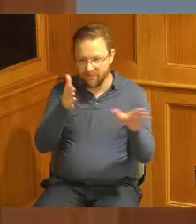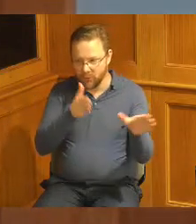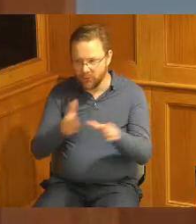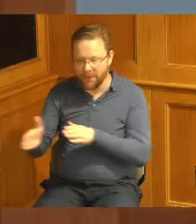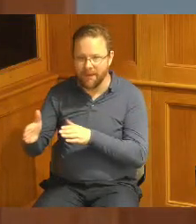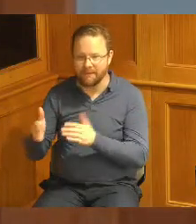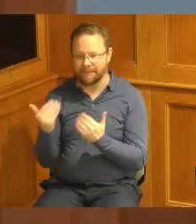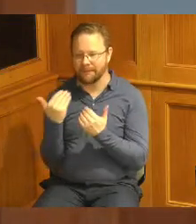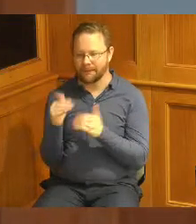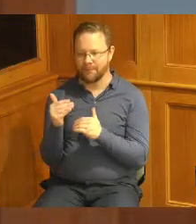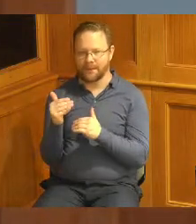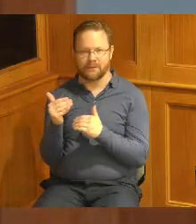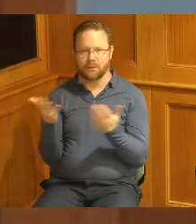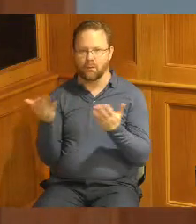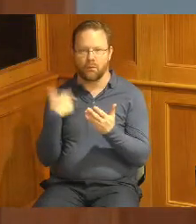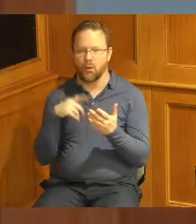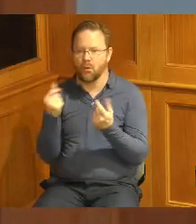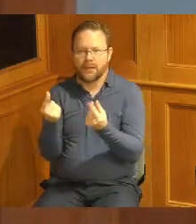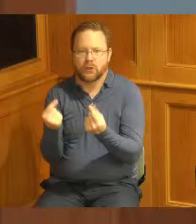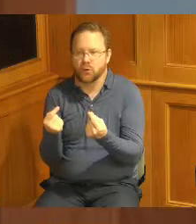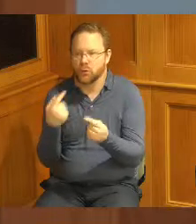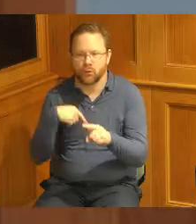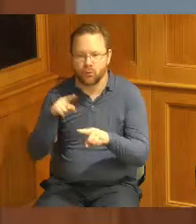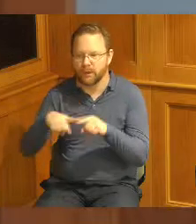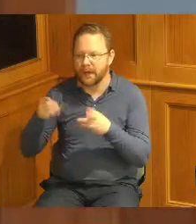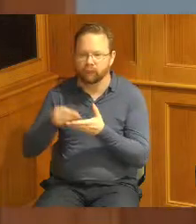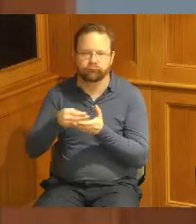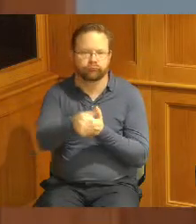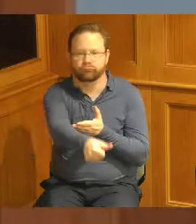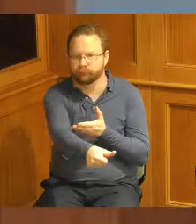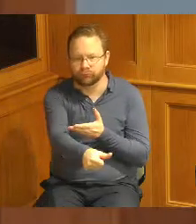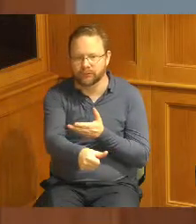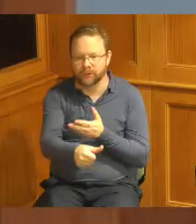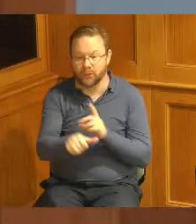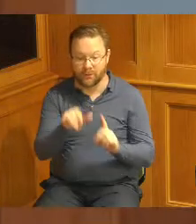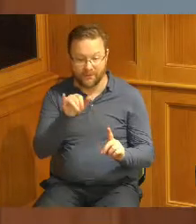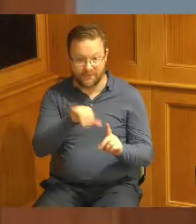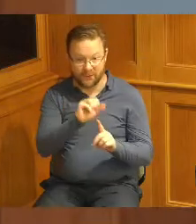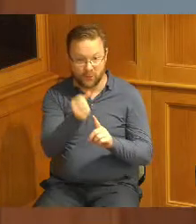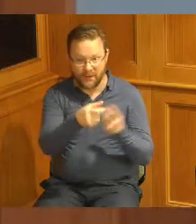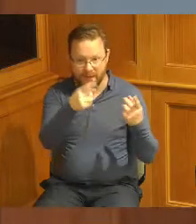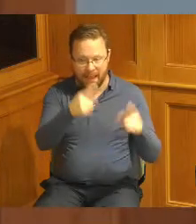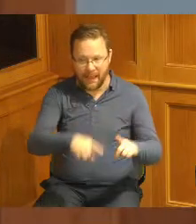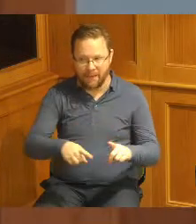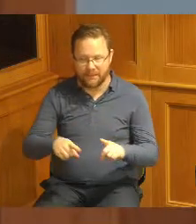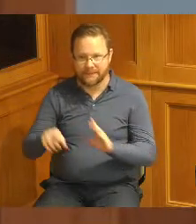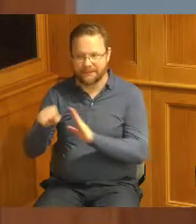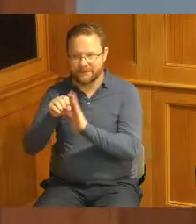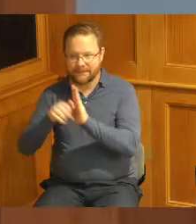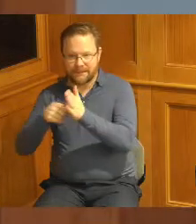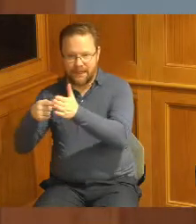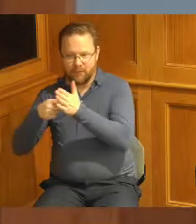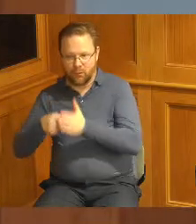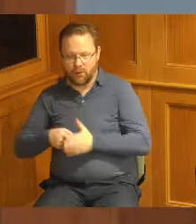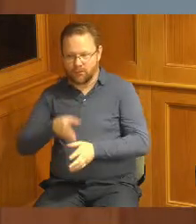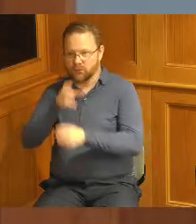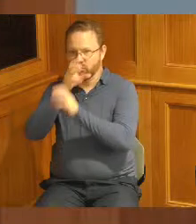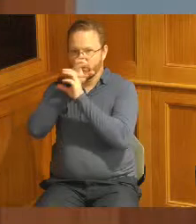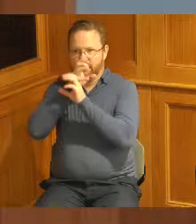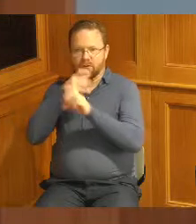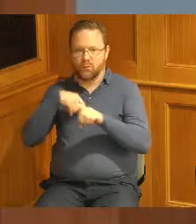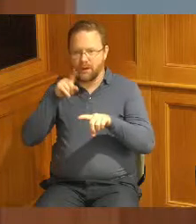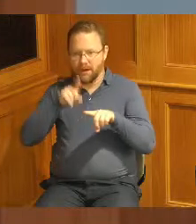our ability to make extra expenditures when we have something like this happen. So we have been looking for avenues to pay for